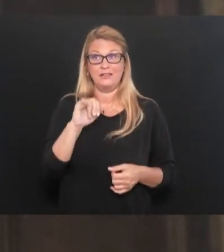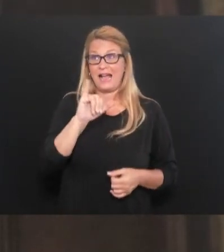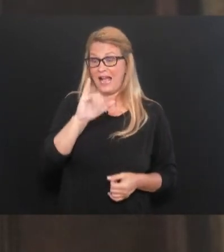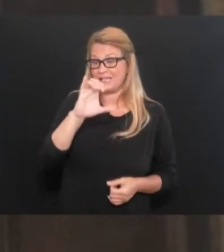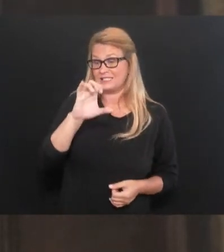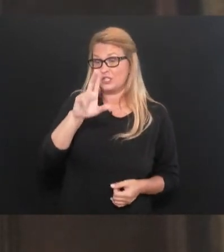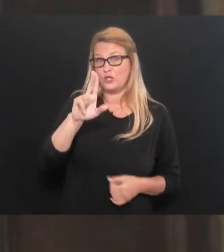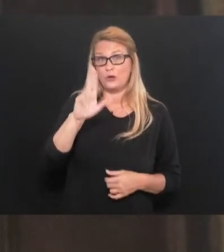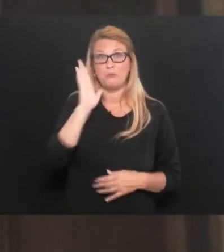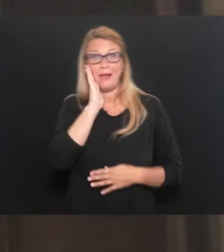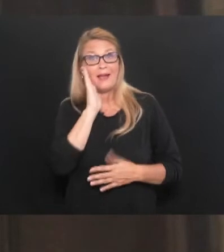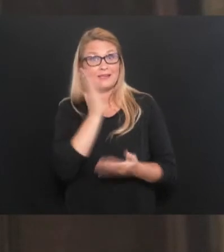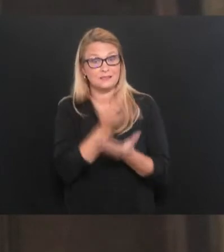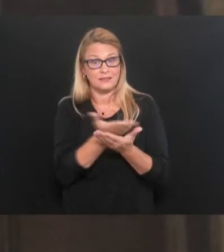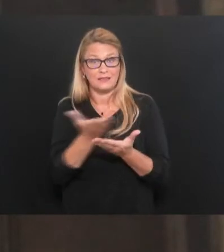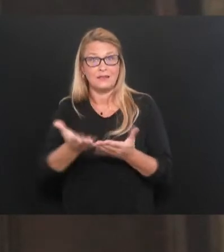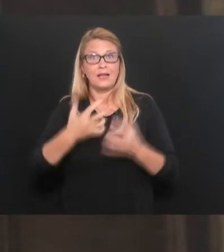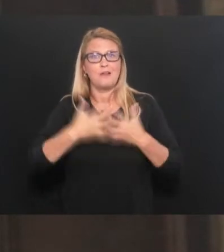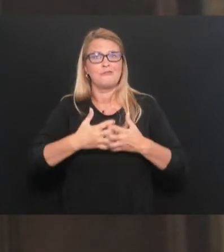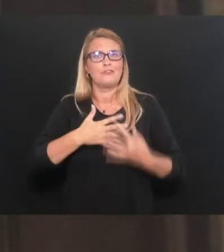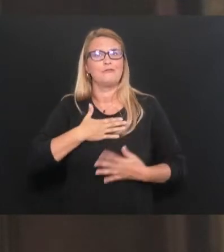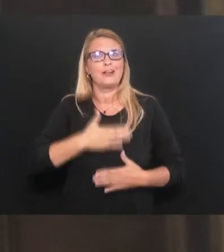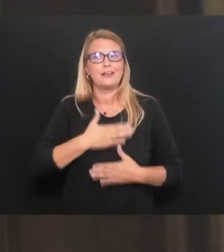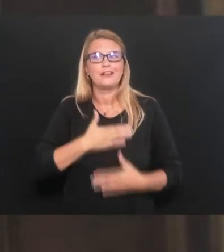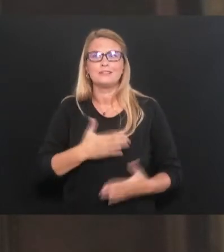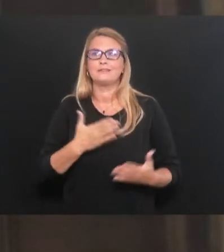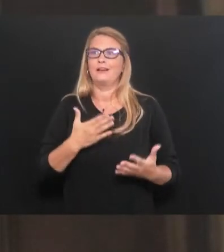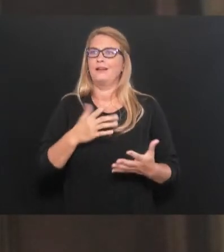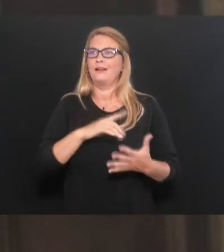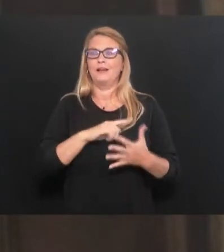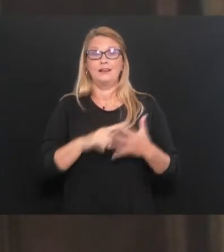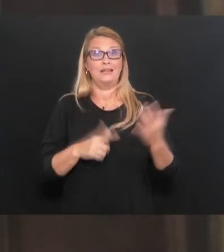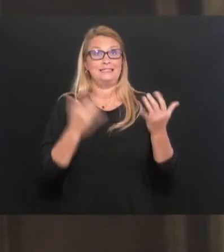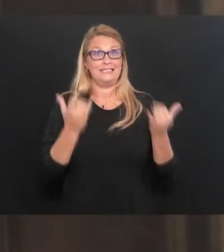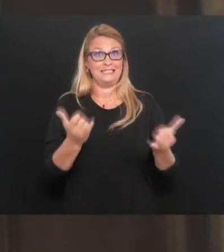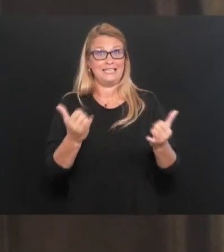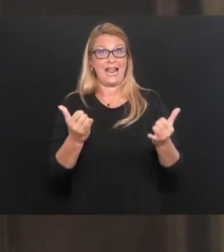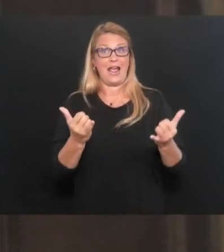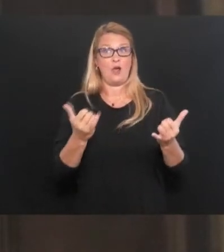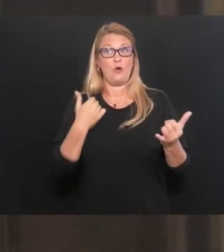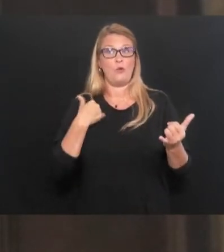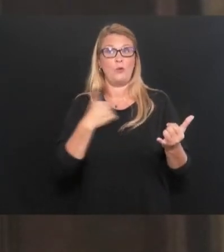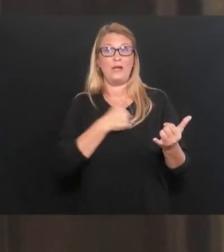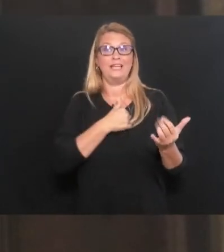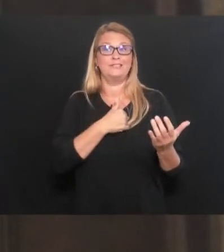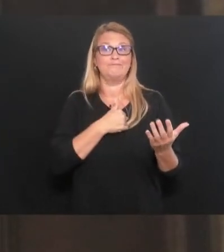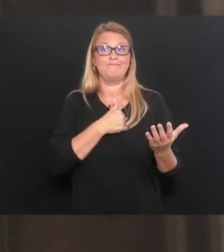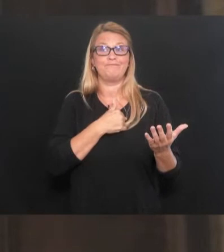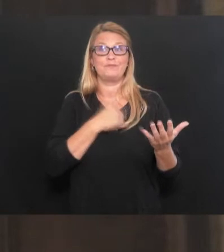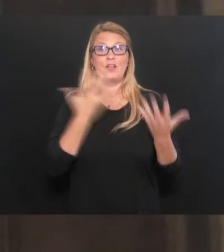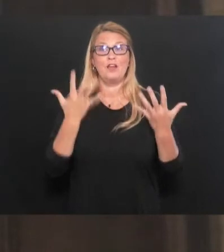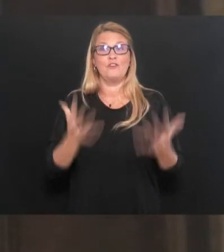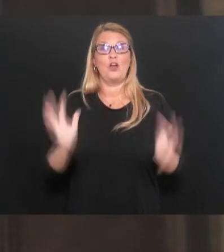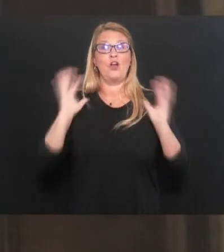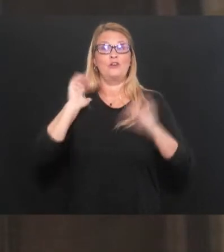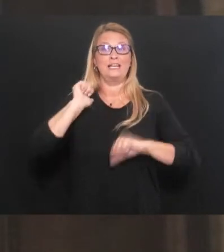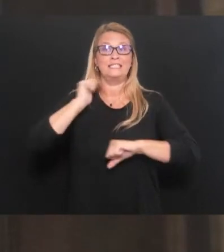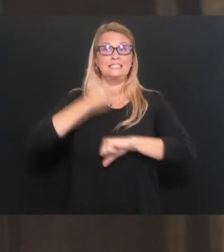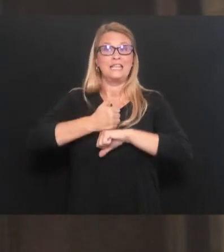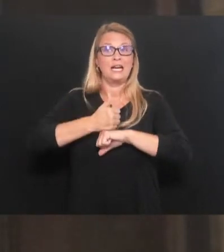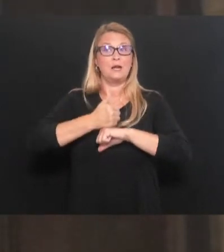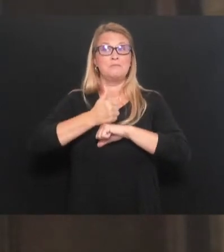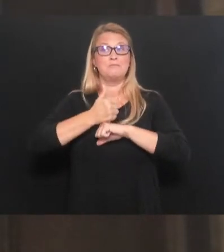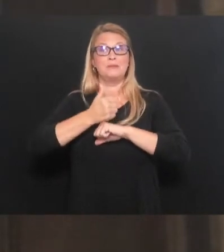on ventilators, to the point where we now have established that we need to